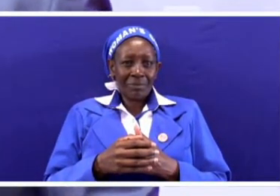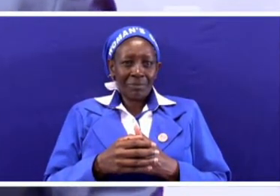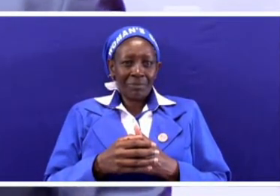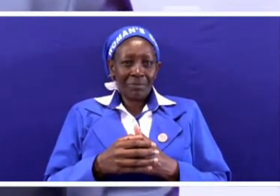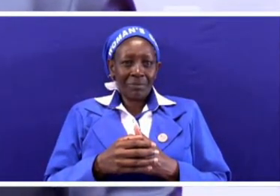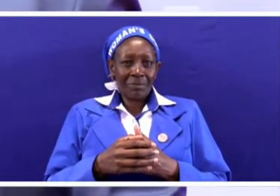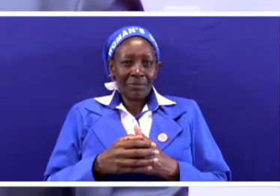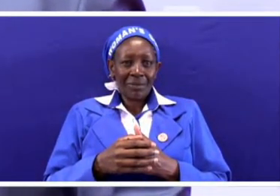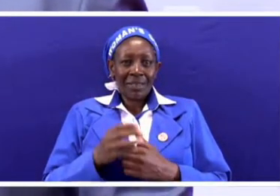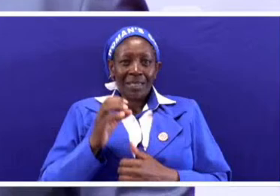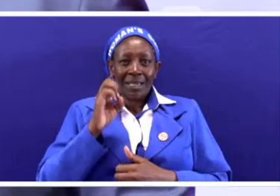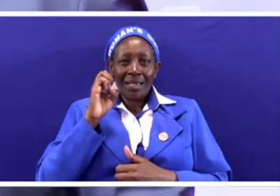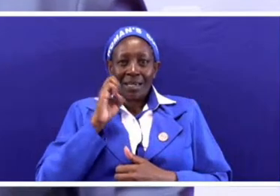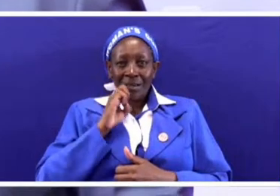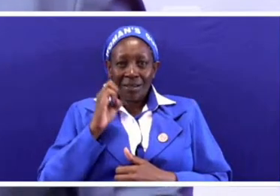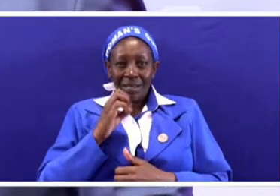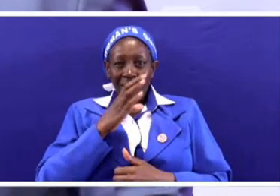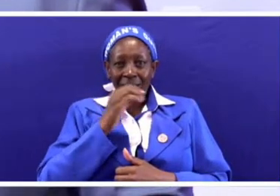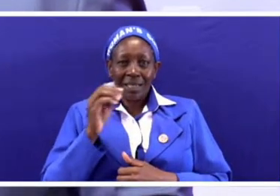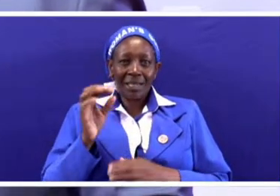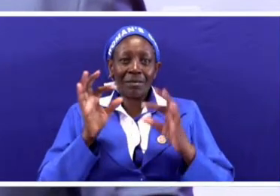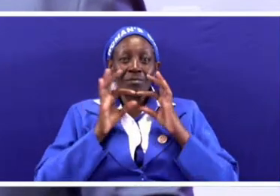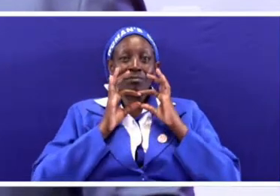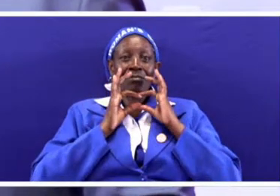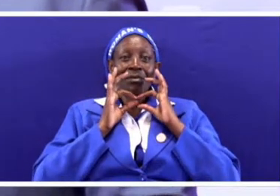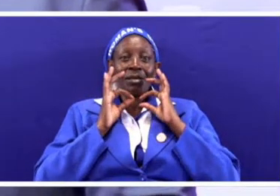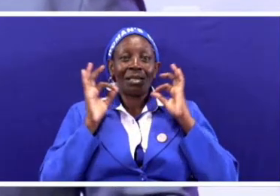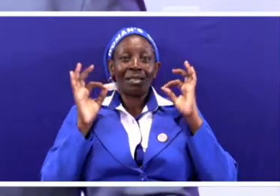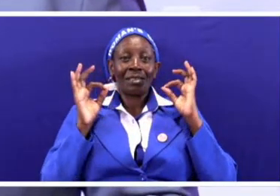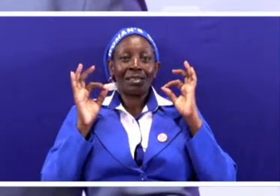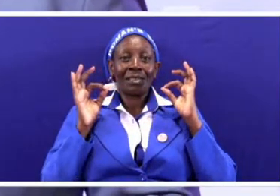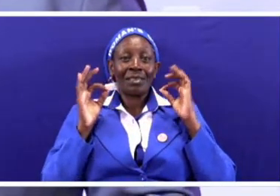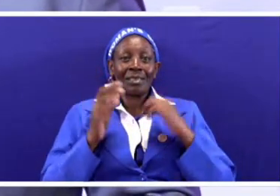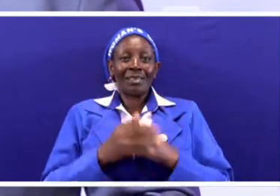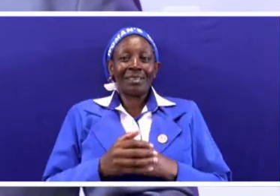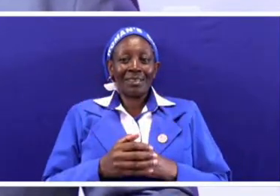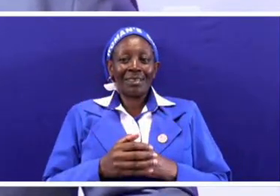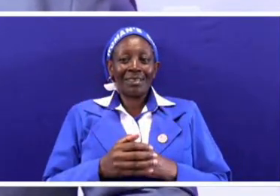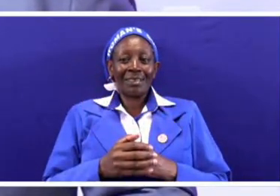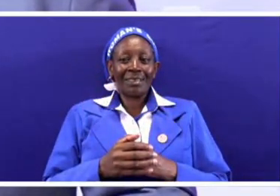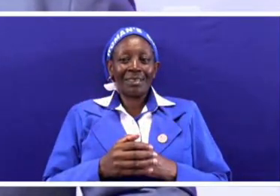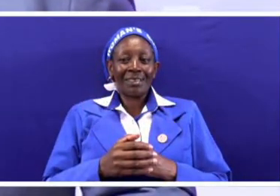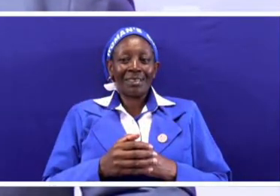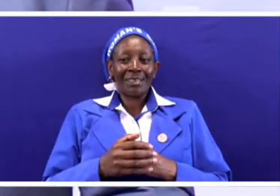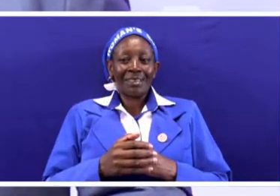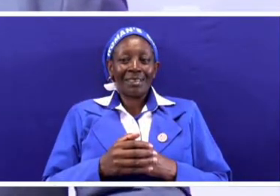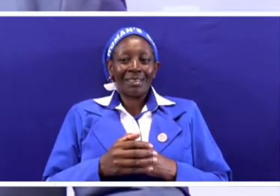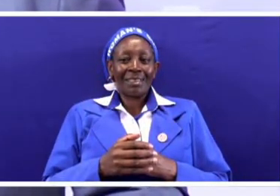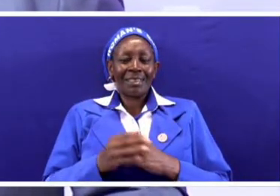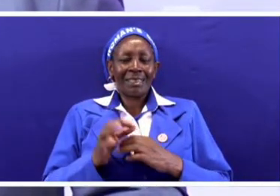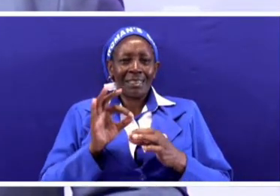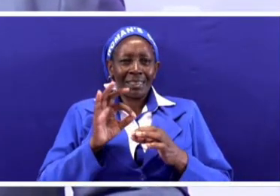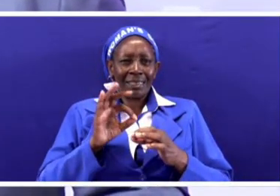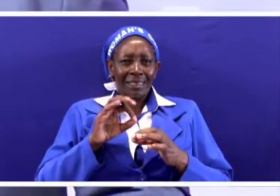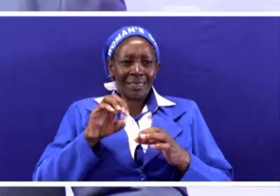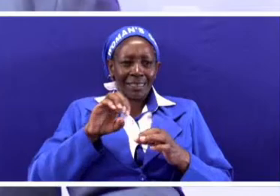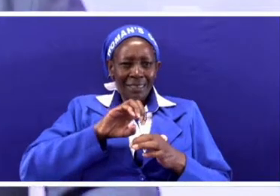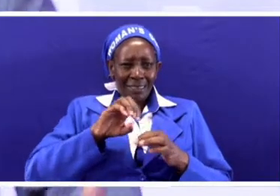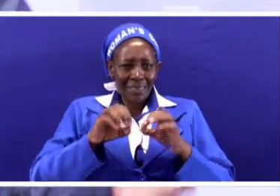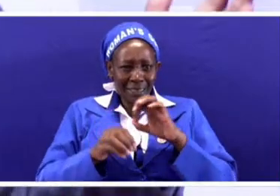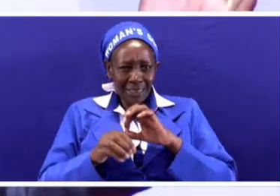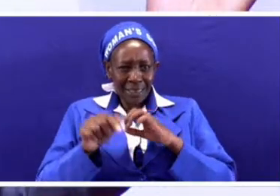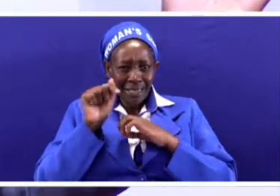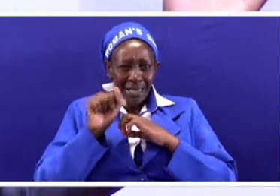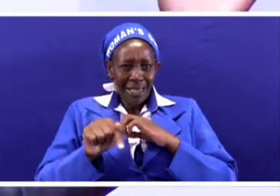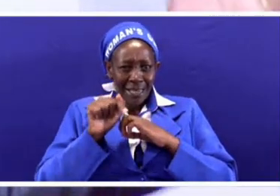elders, that we are on the laboratory of ministry. Did you hear that? The